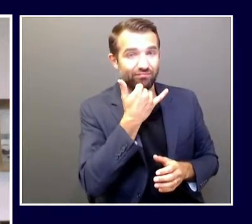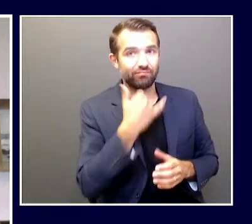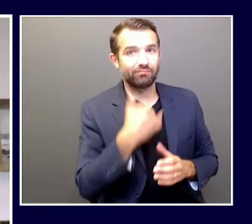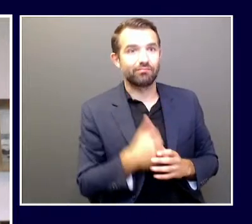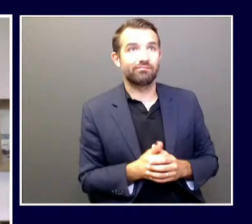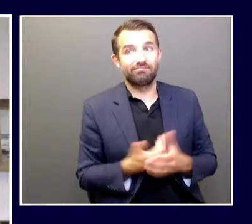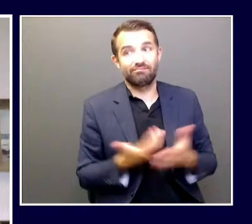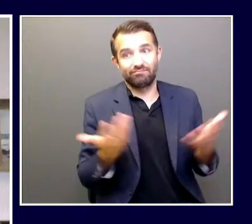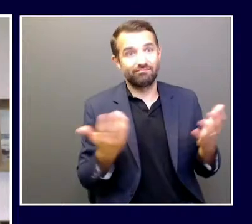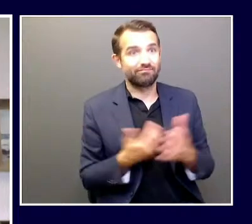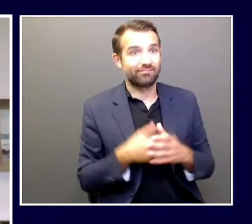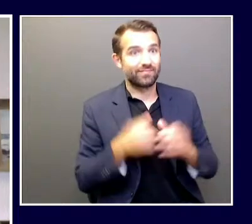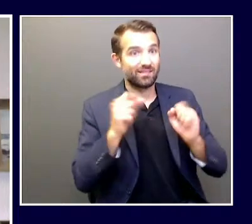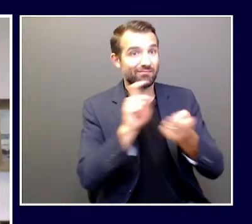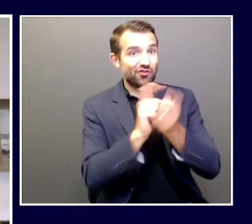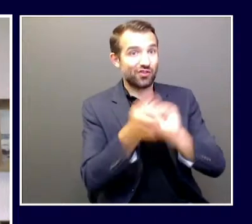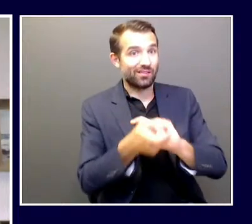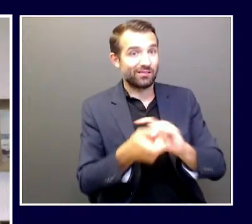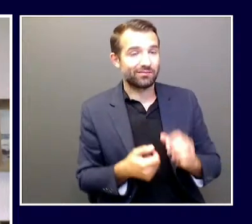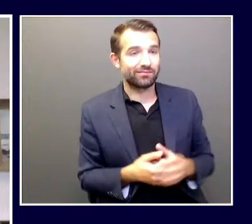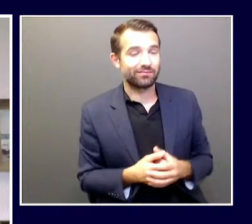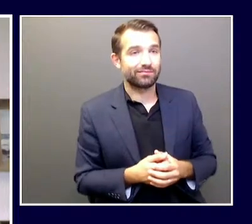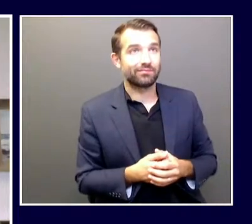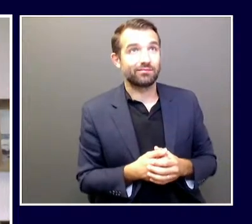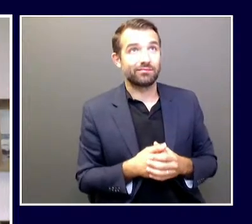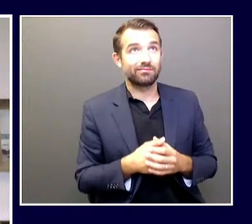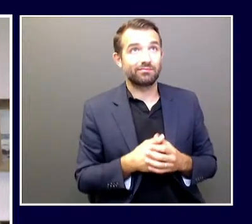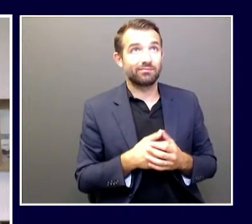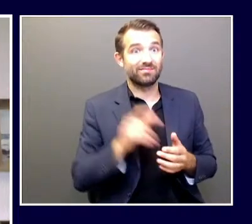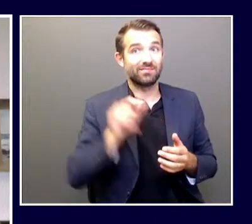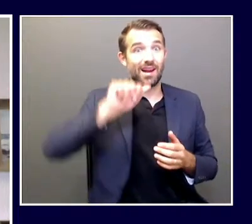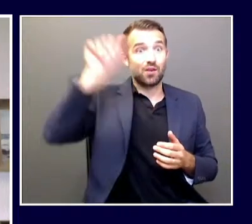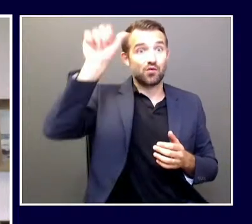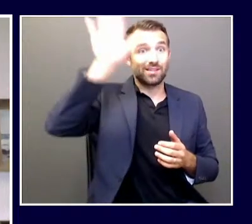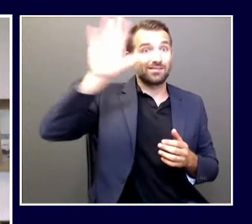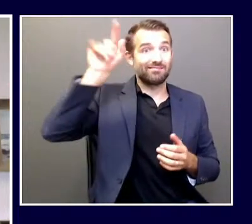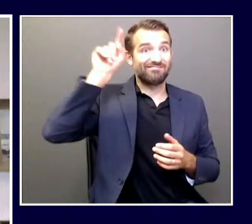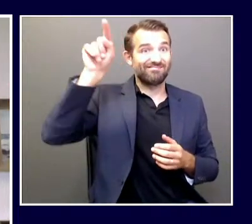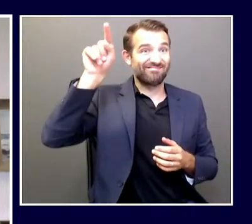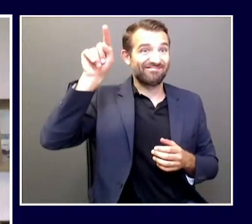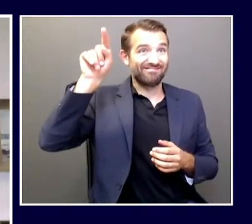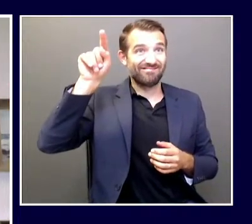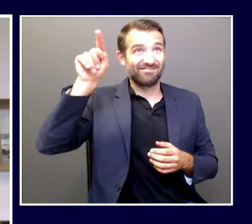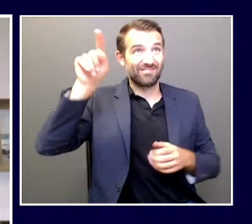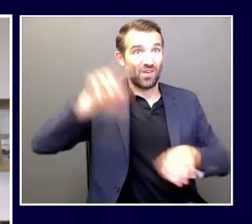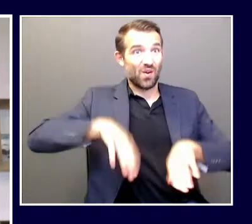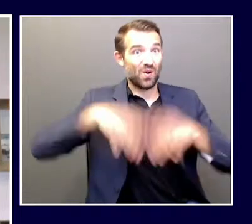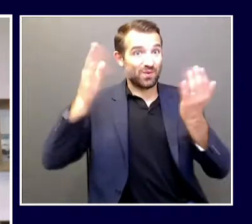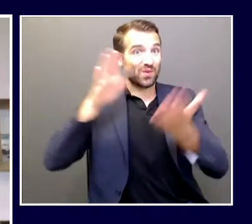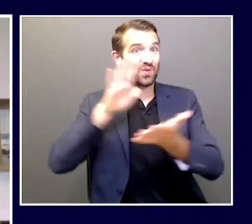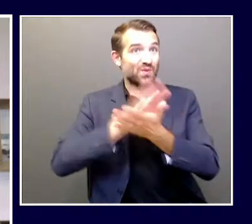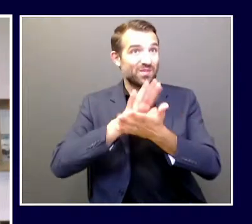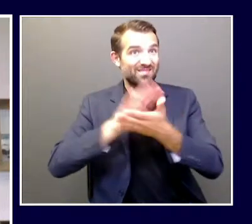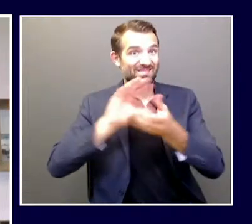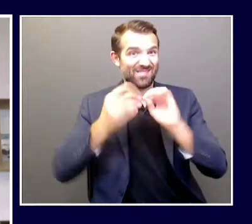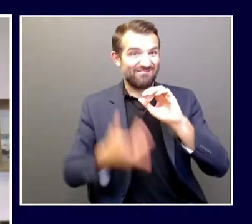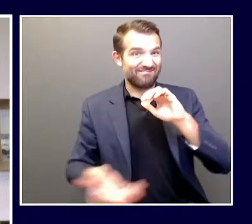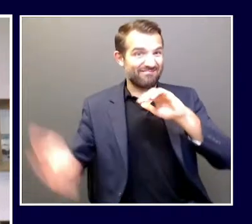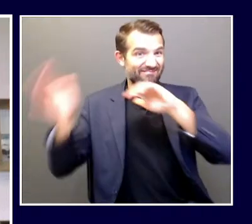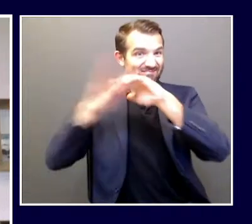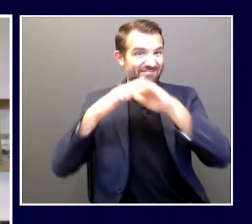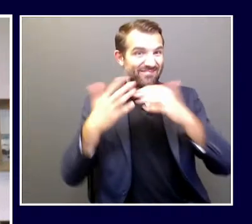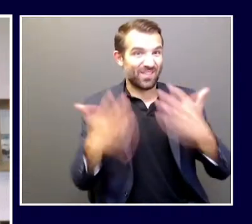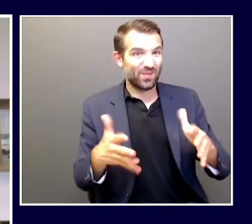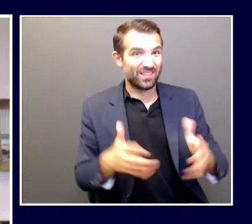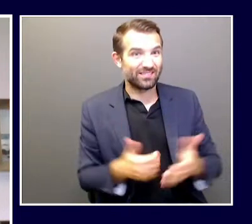don't know that schools need to be out there planning for this, but that's not my lane. I would want DOE to weigh in on that. My view is that based on the public health knowledge